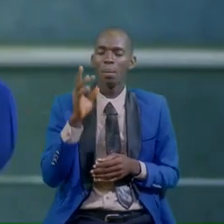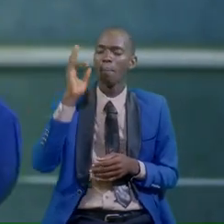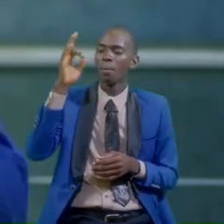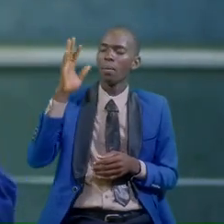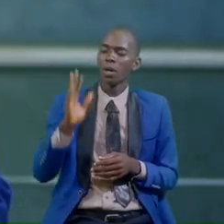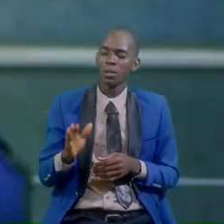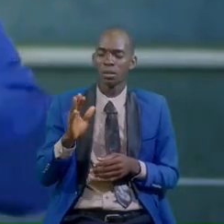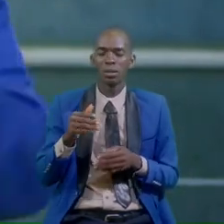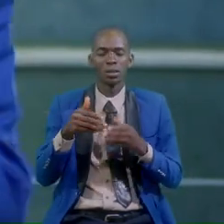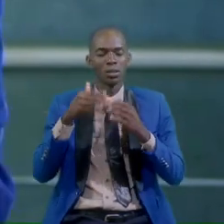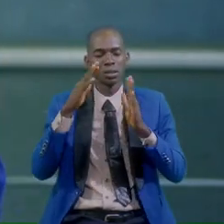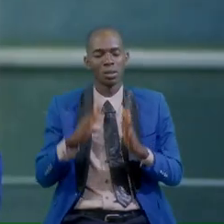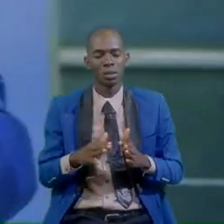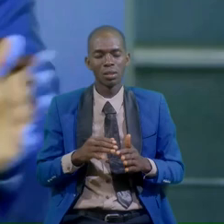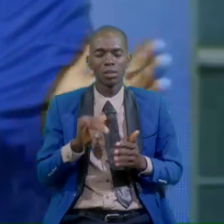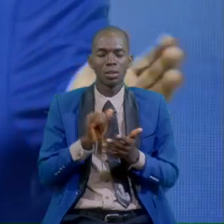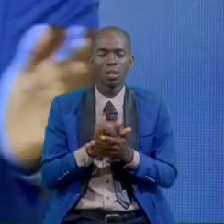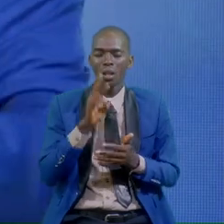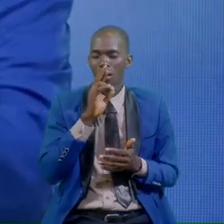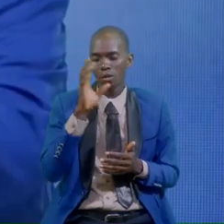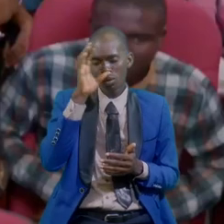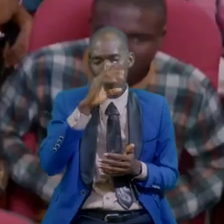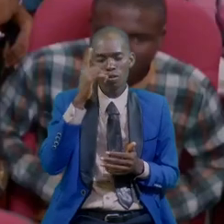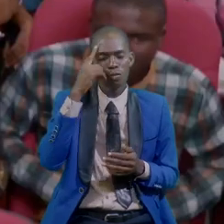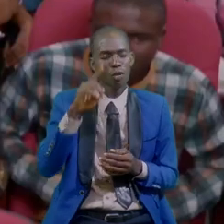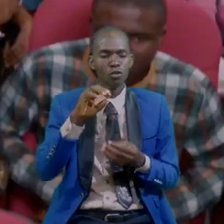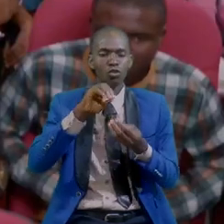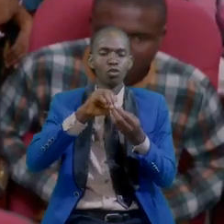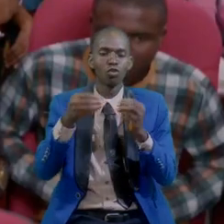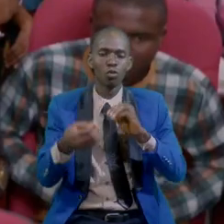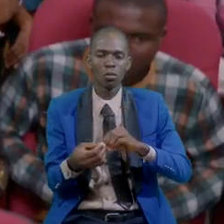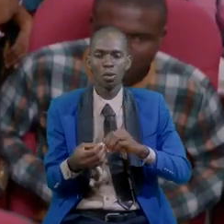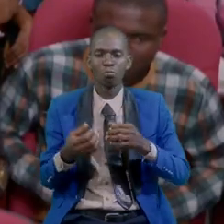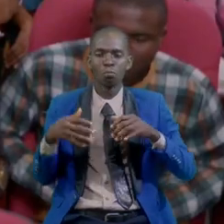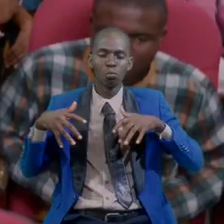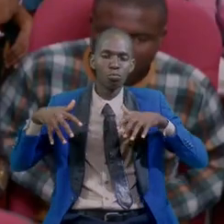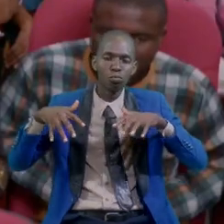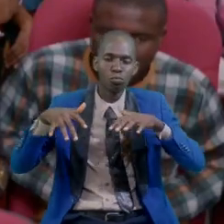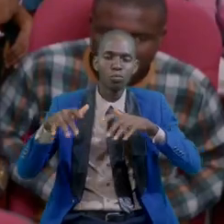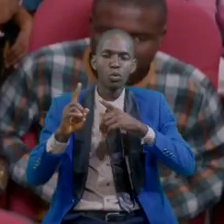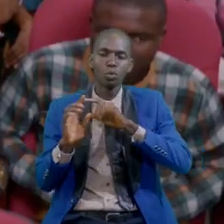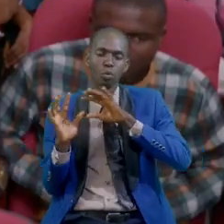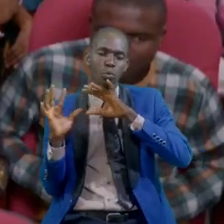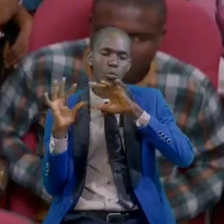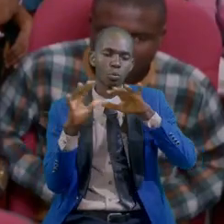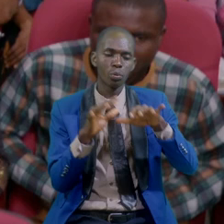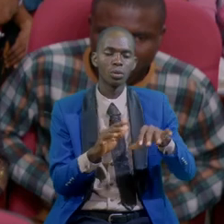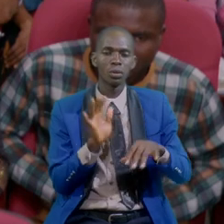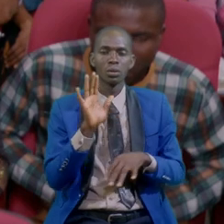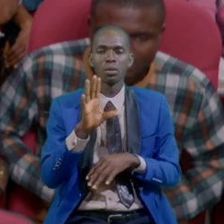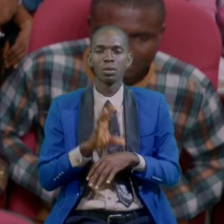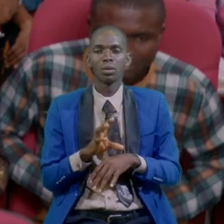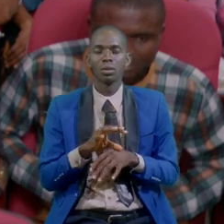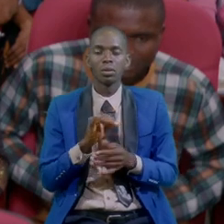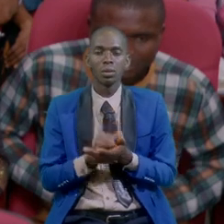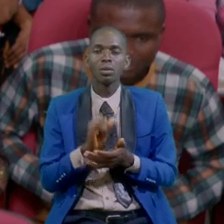number. They're seeking for many people to come to their assembly. That's not what you